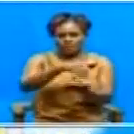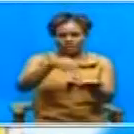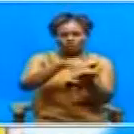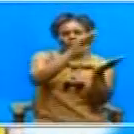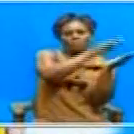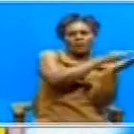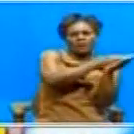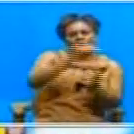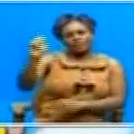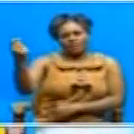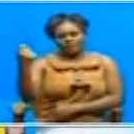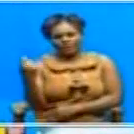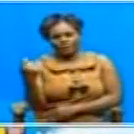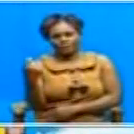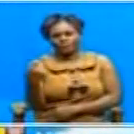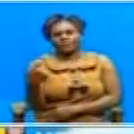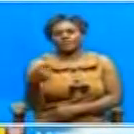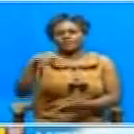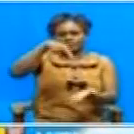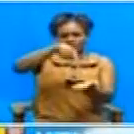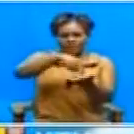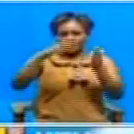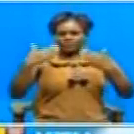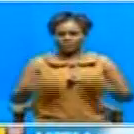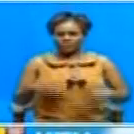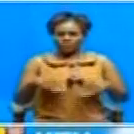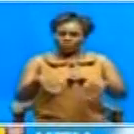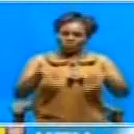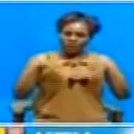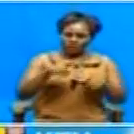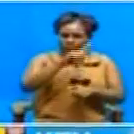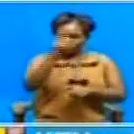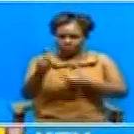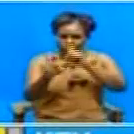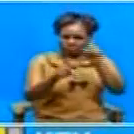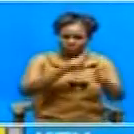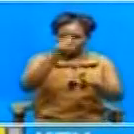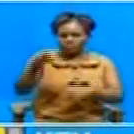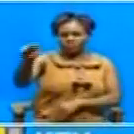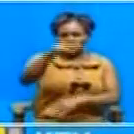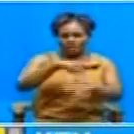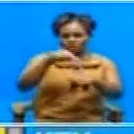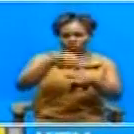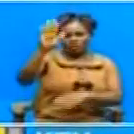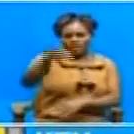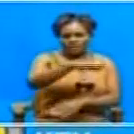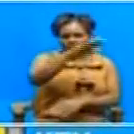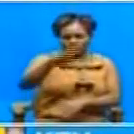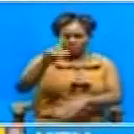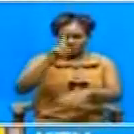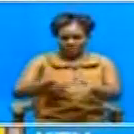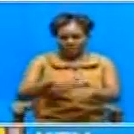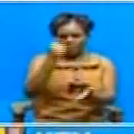Kenya. The candidates nominated will now await vetting by the National Assembly upon official